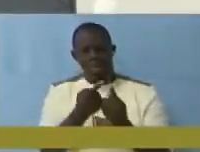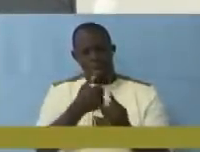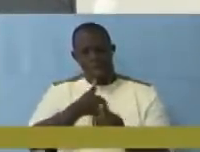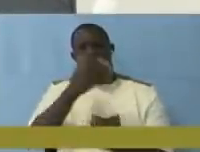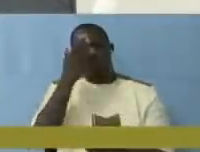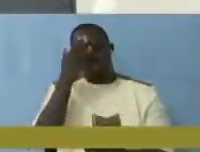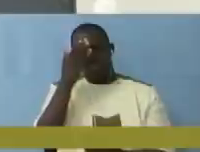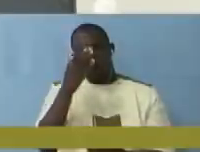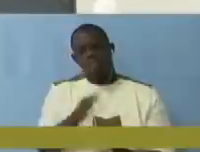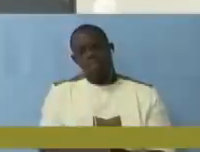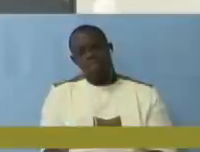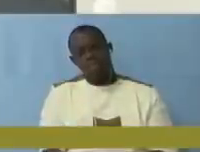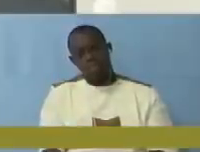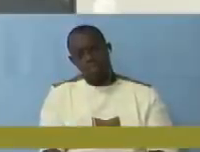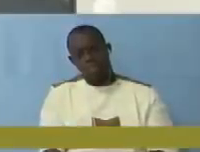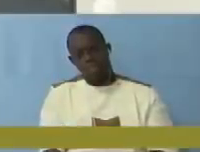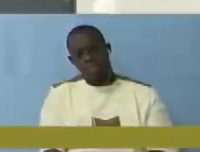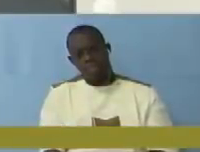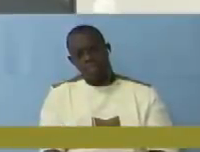Okay?